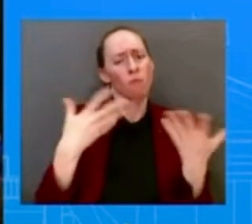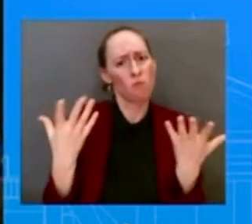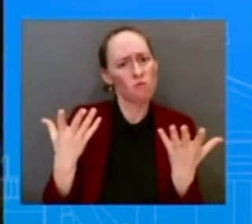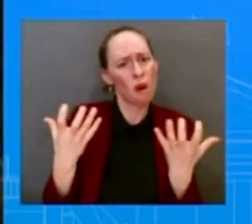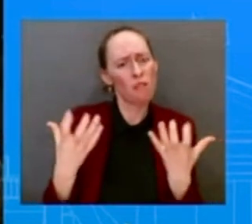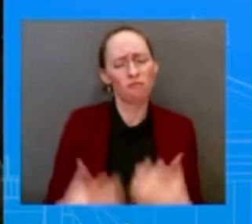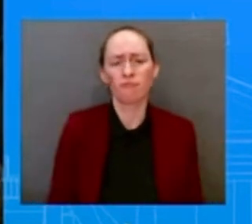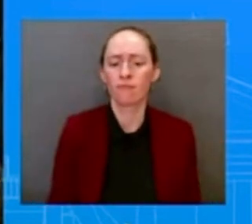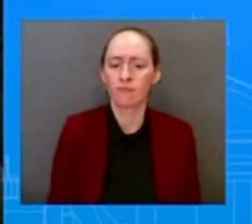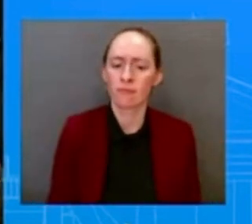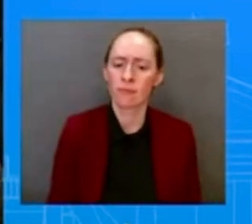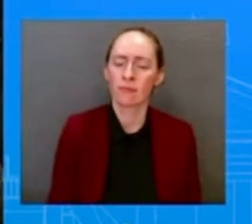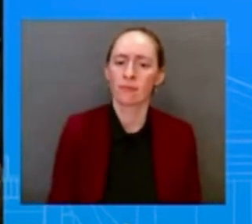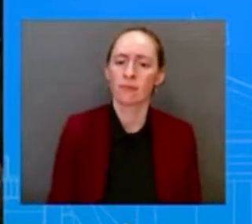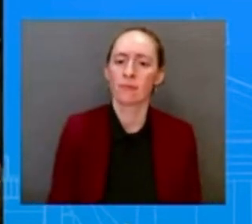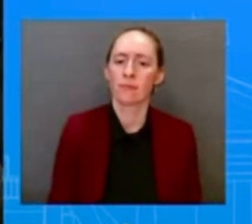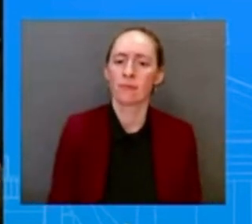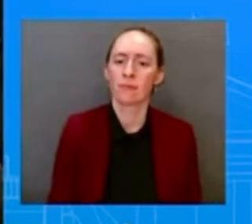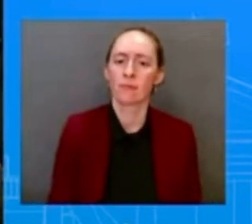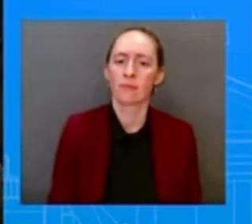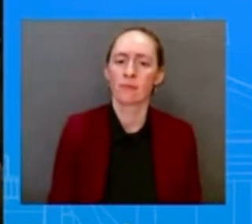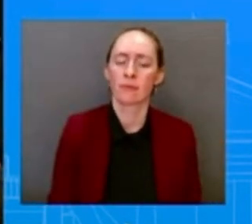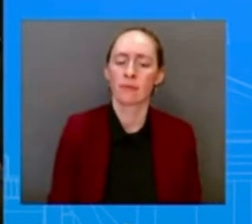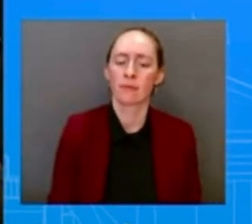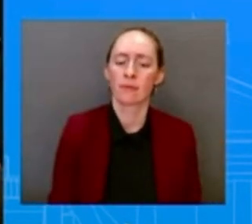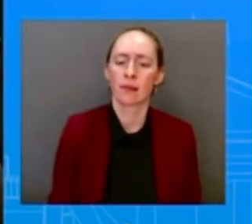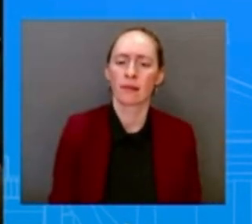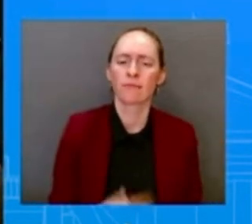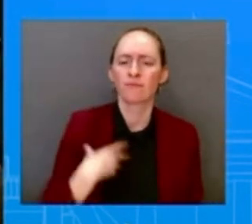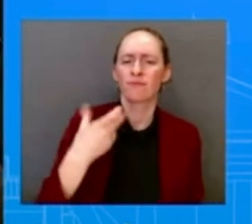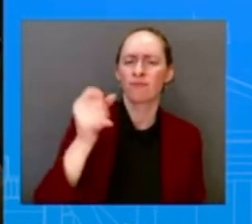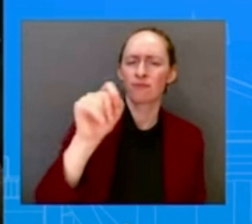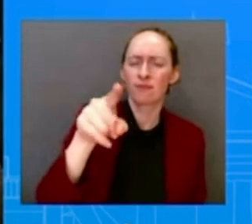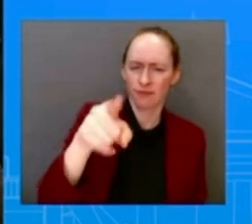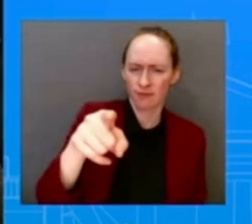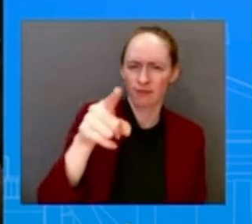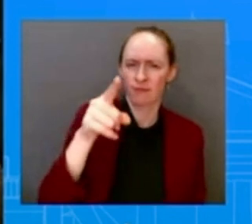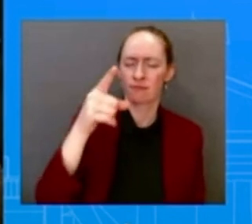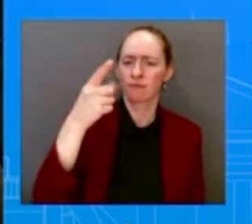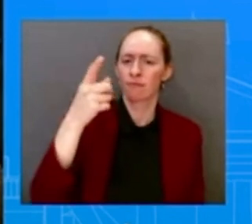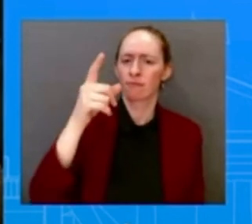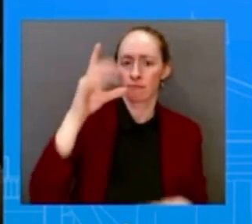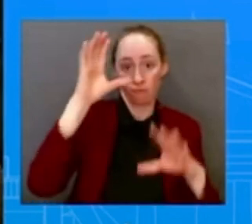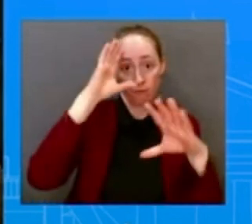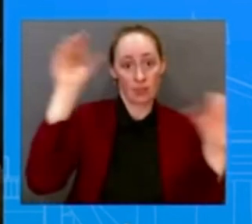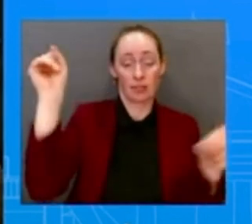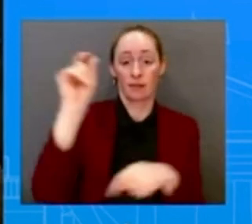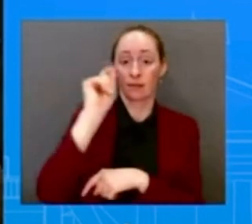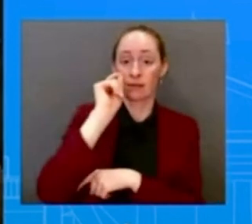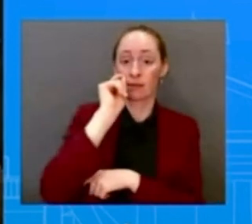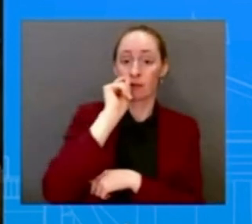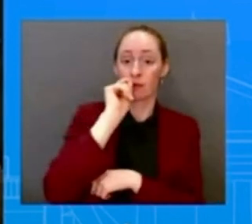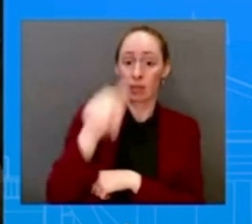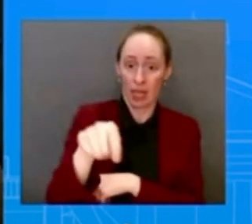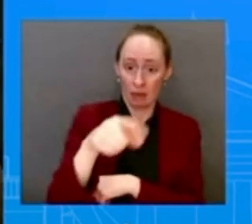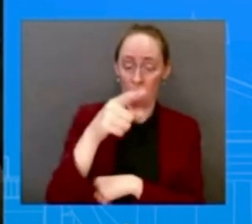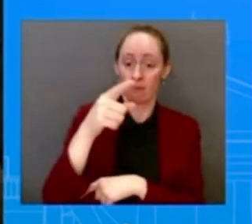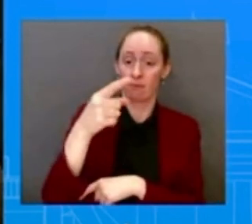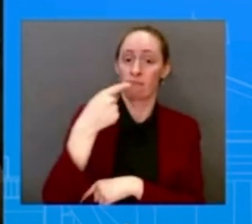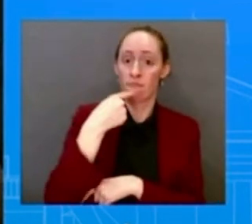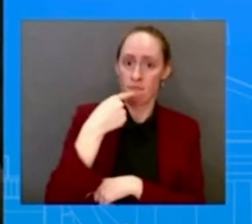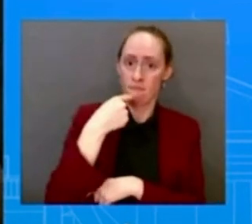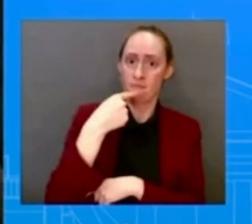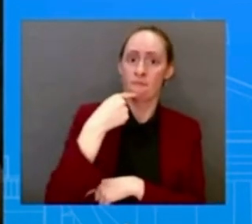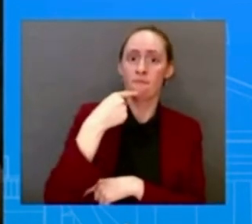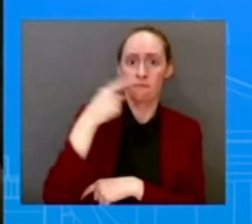UK earlier this week, and he received a promise from the UK government that the UK would train Ukrainian